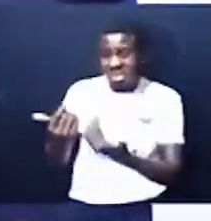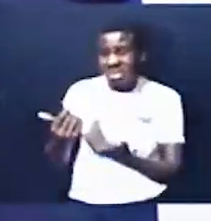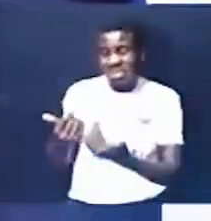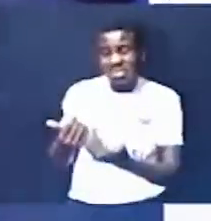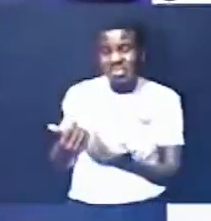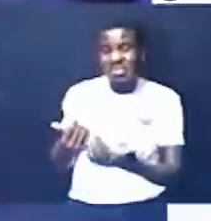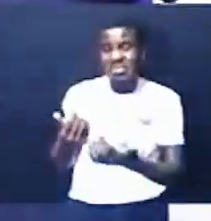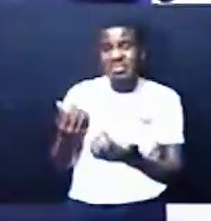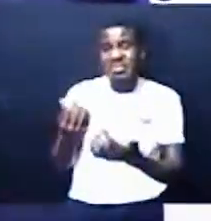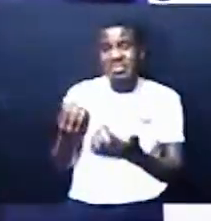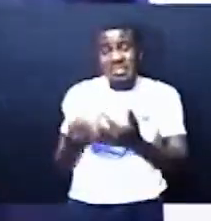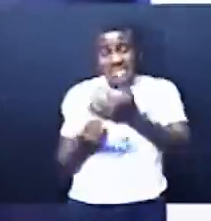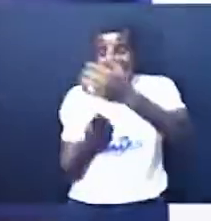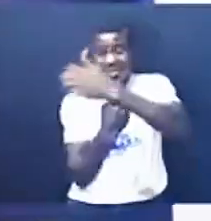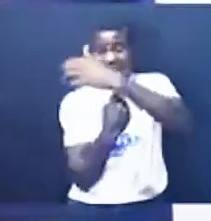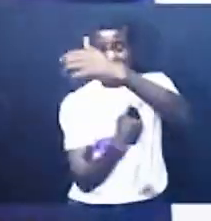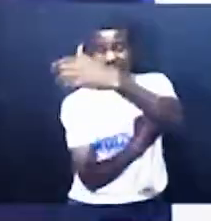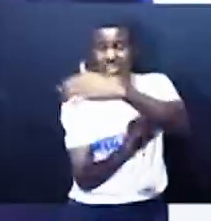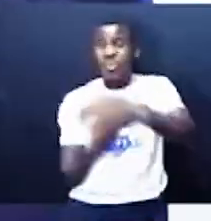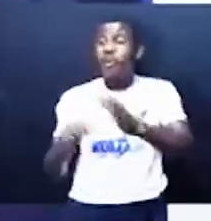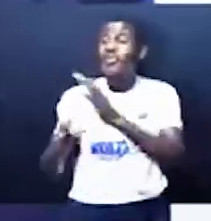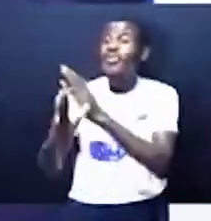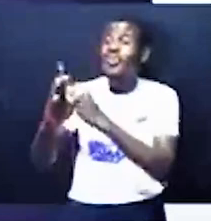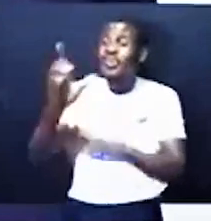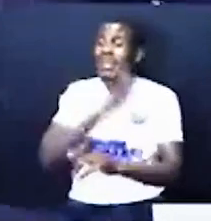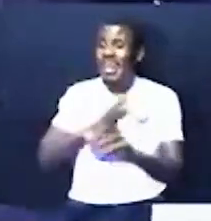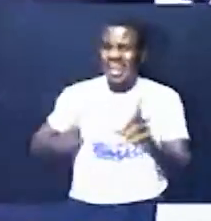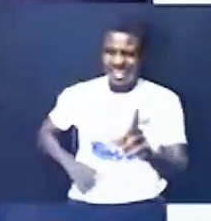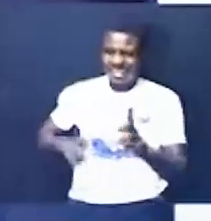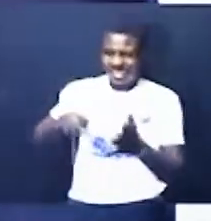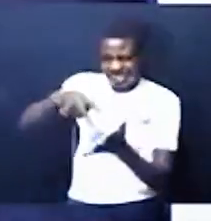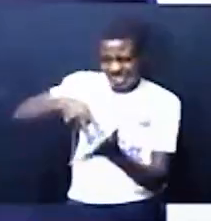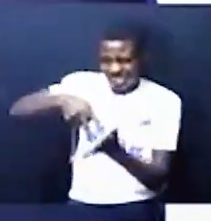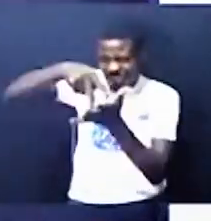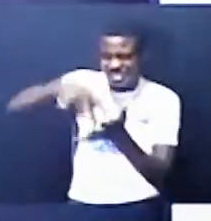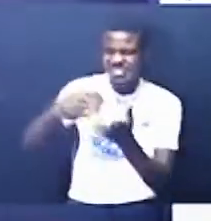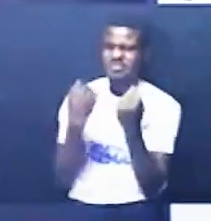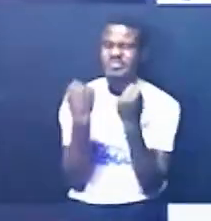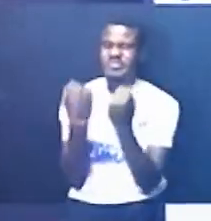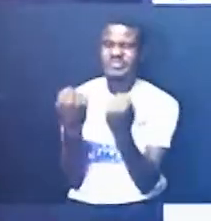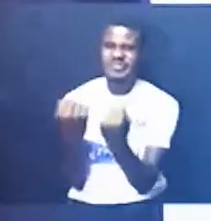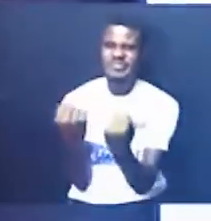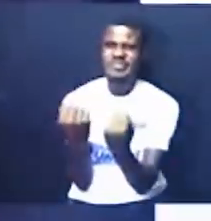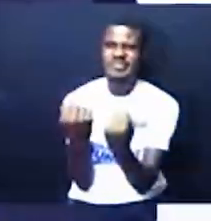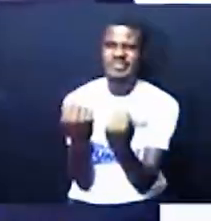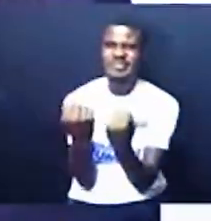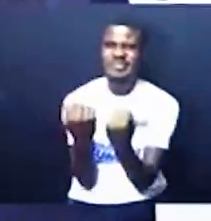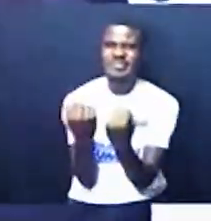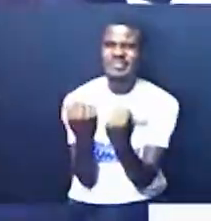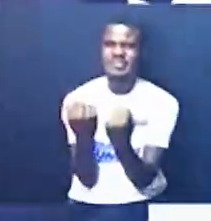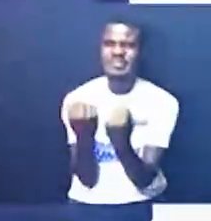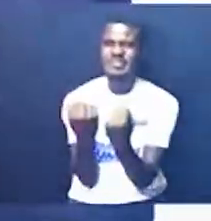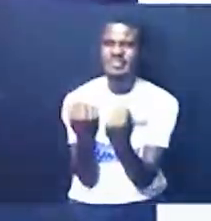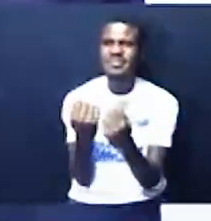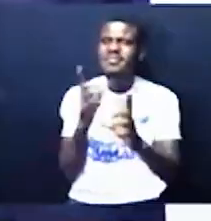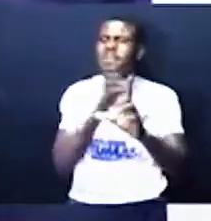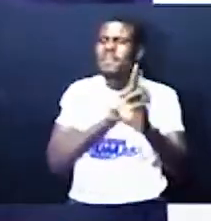the foundation of the Lord stands sure. The Lord knows those